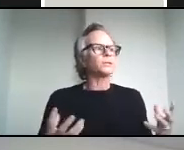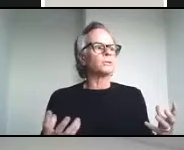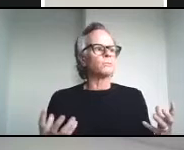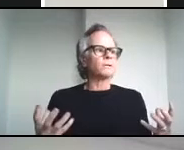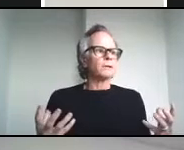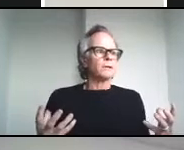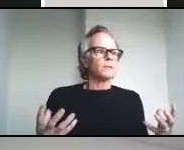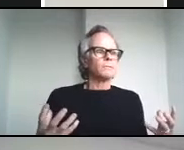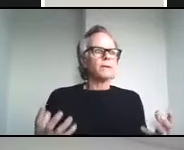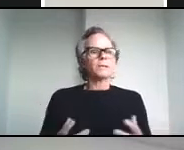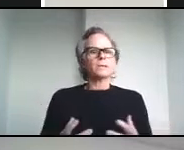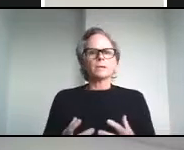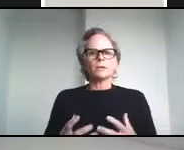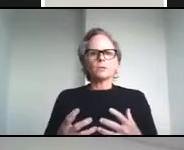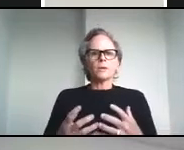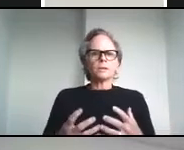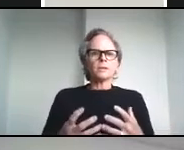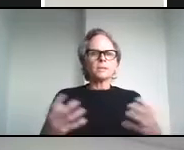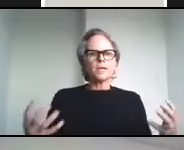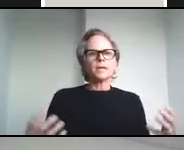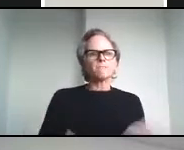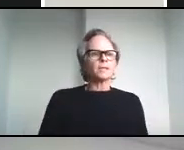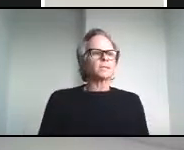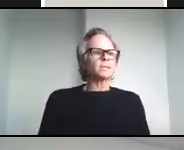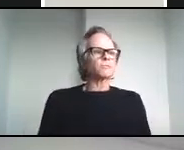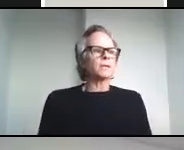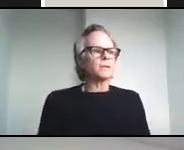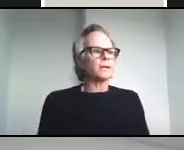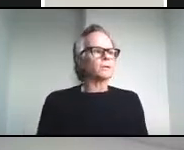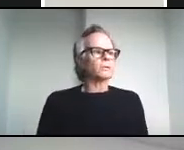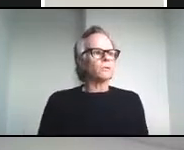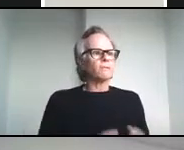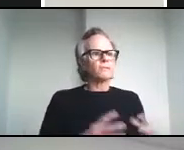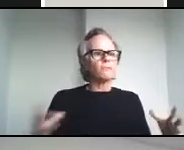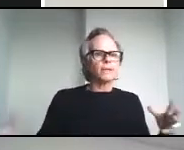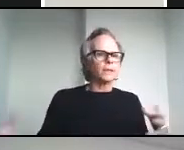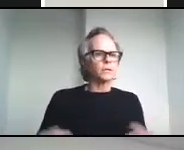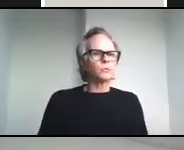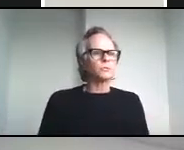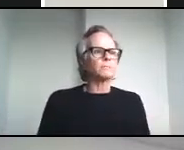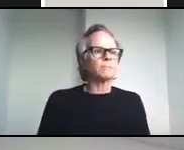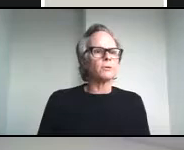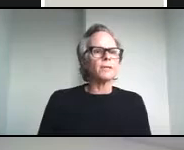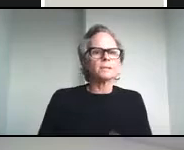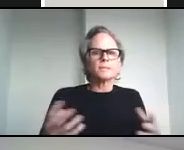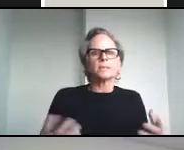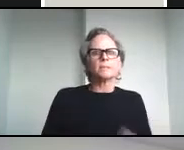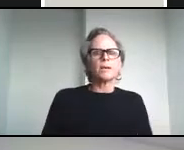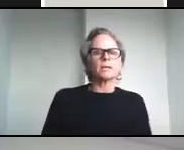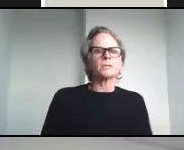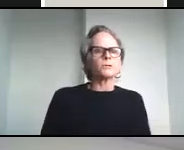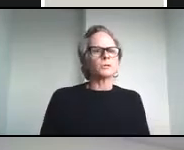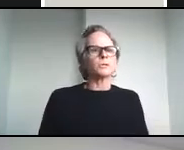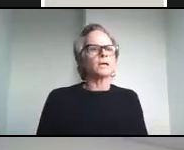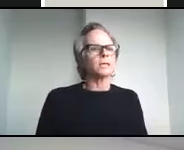Schaefer mentioned we basically are in design phases right now that are roughly running through September, and that's succeeded